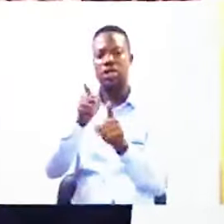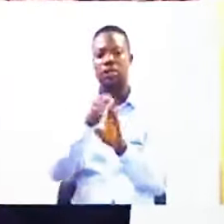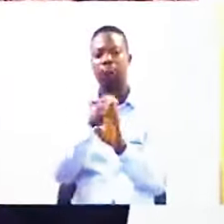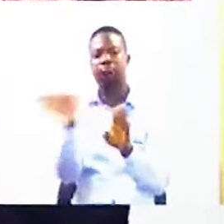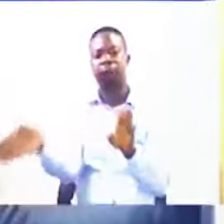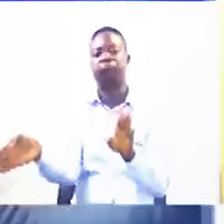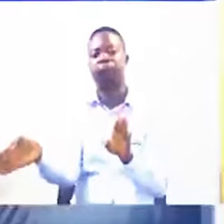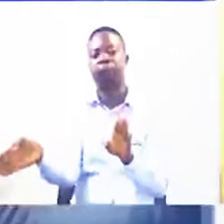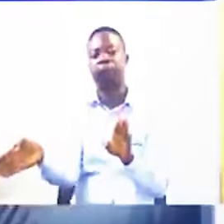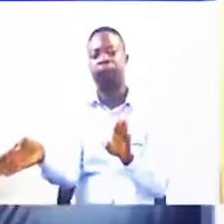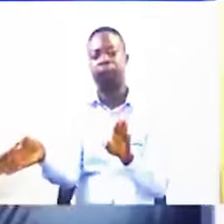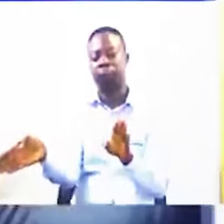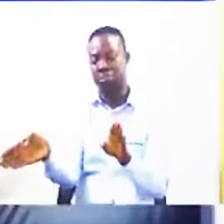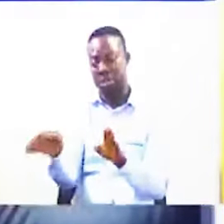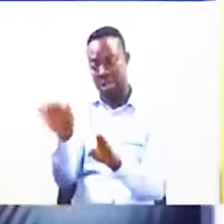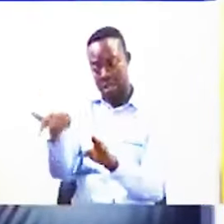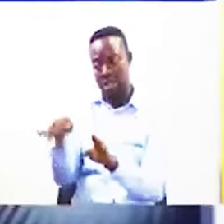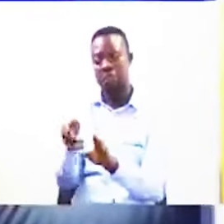led astray.